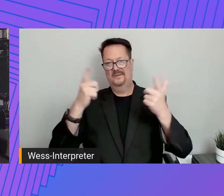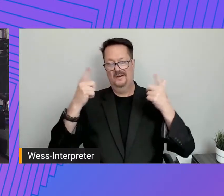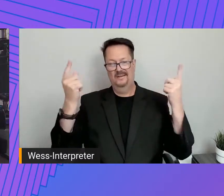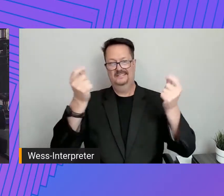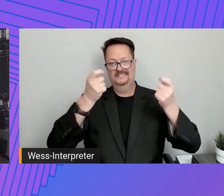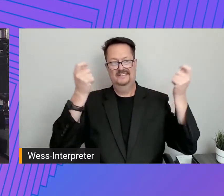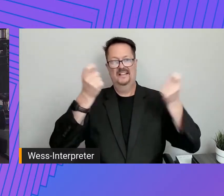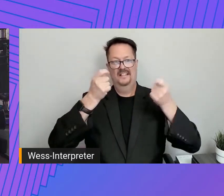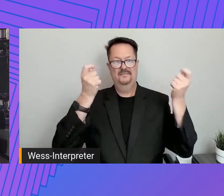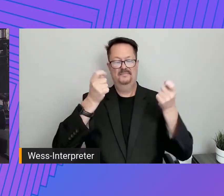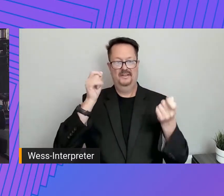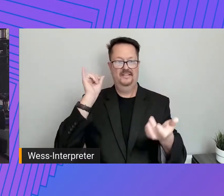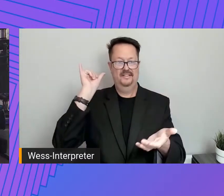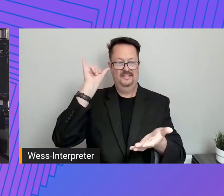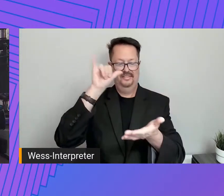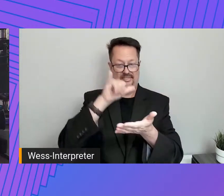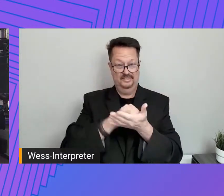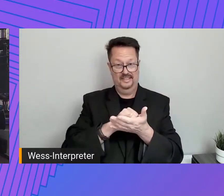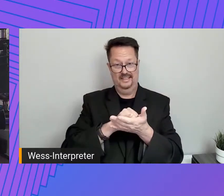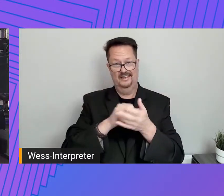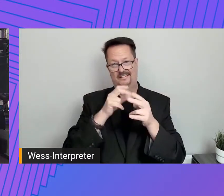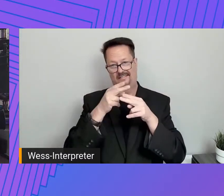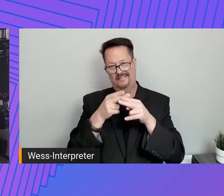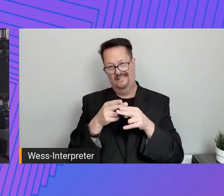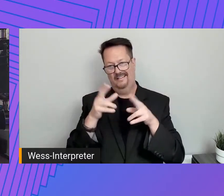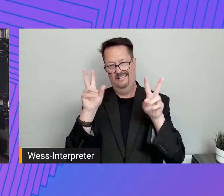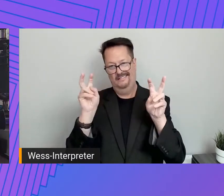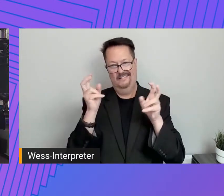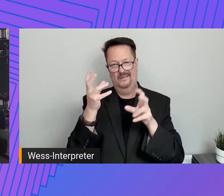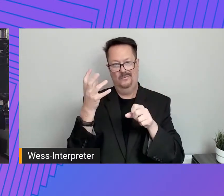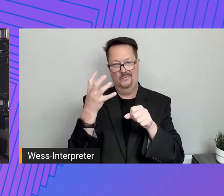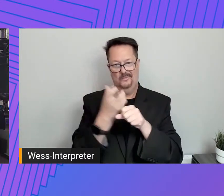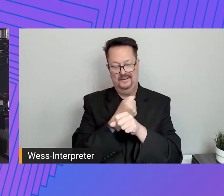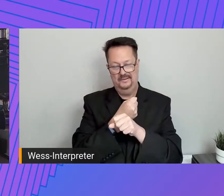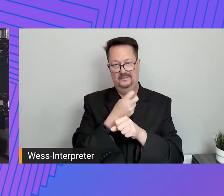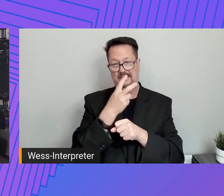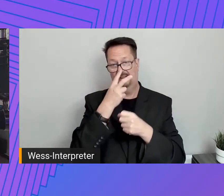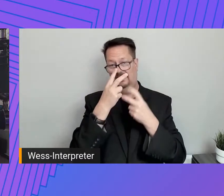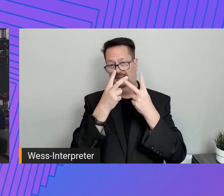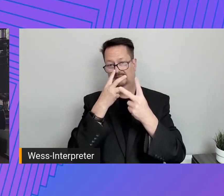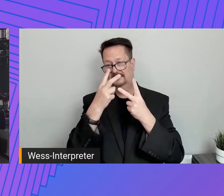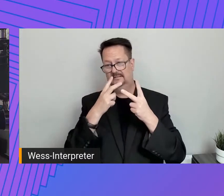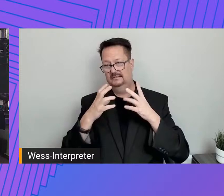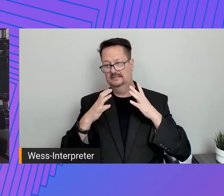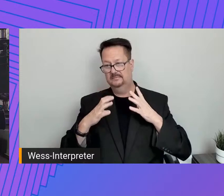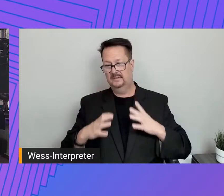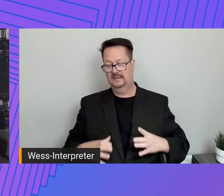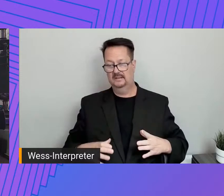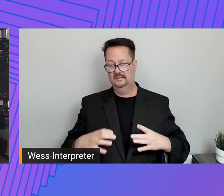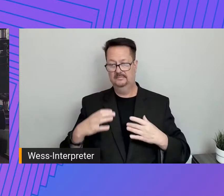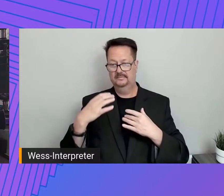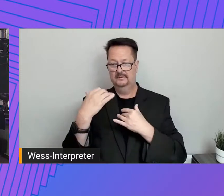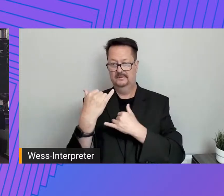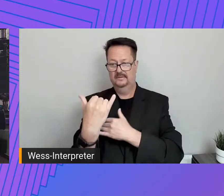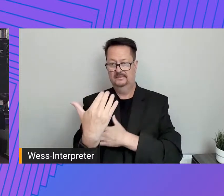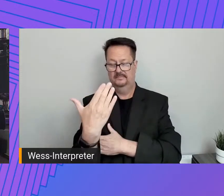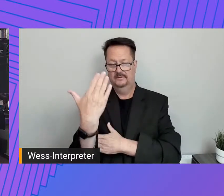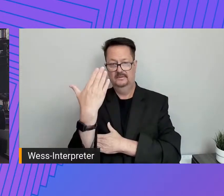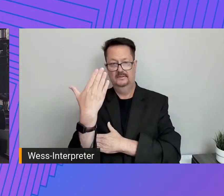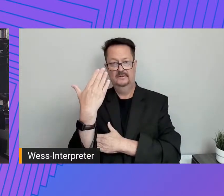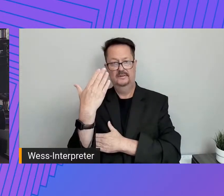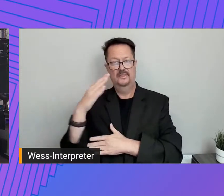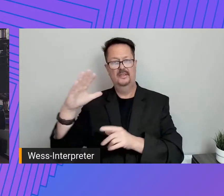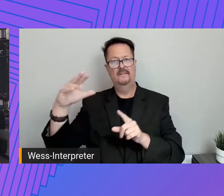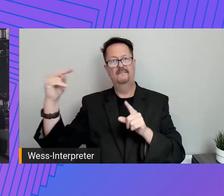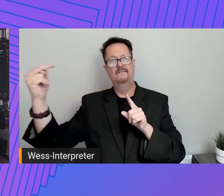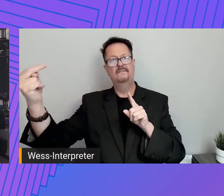that as a win this afternoon. We got to see some customer perspectives this morning, which was great, but it's also